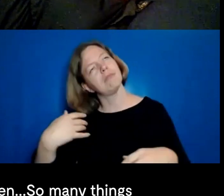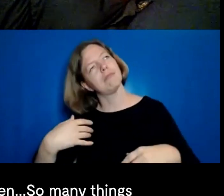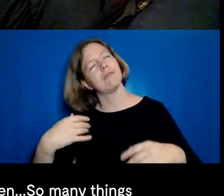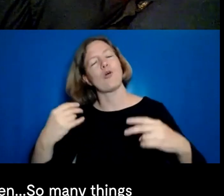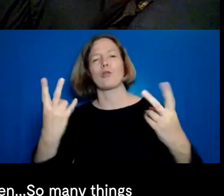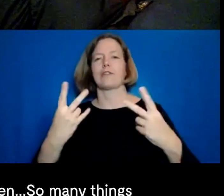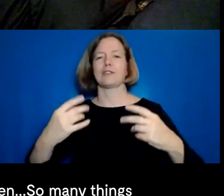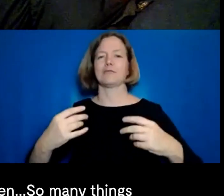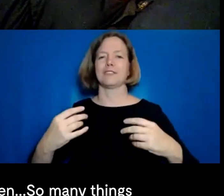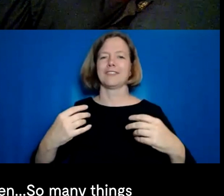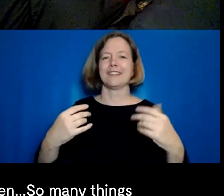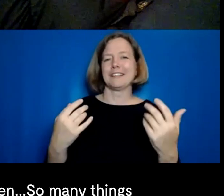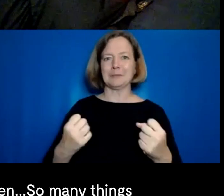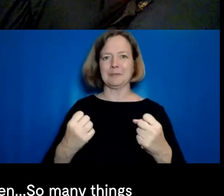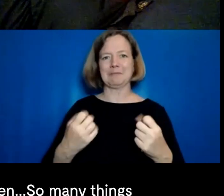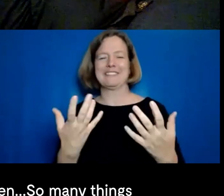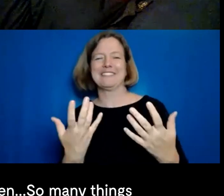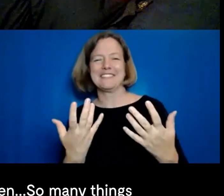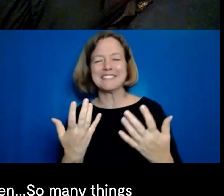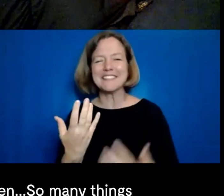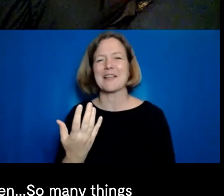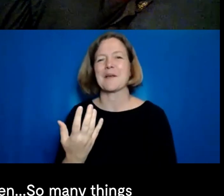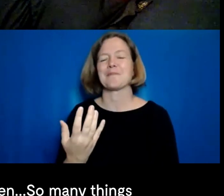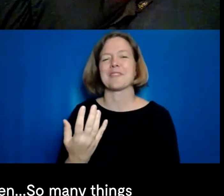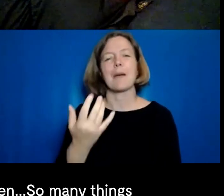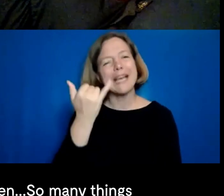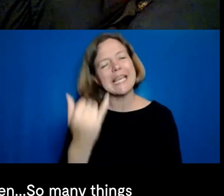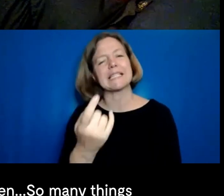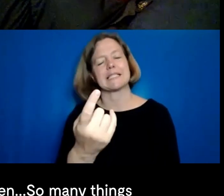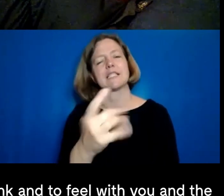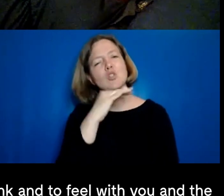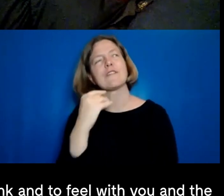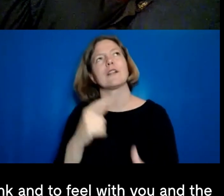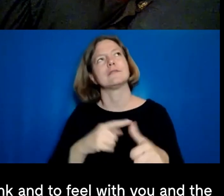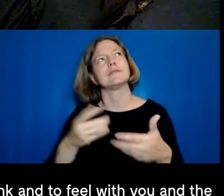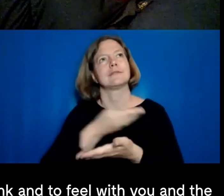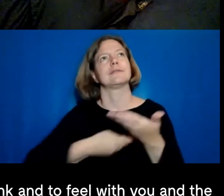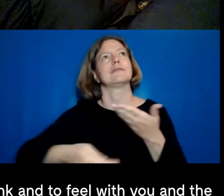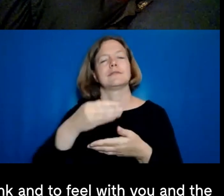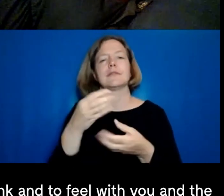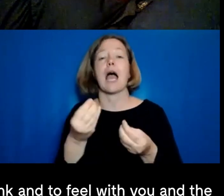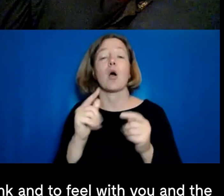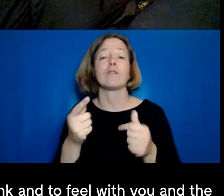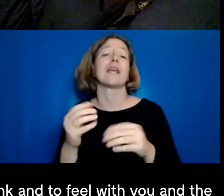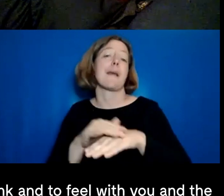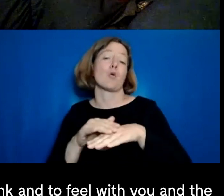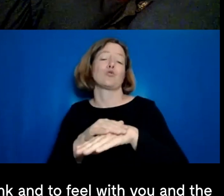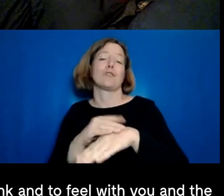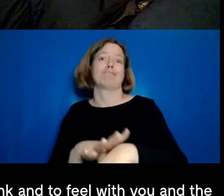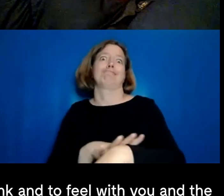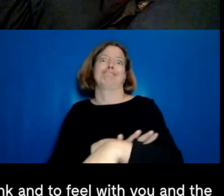been so many things that you two have said have hit me at an emotional level too. And I appreciate being able